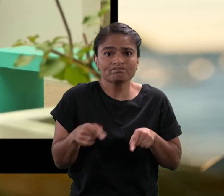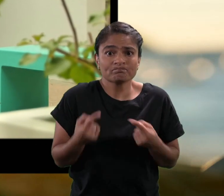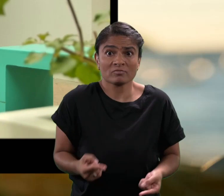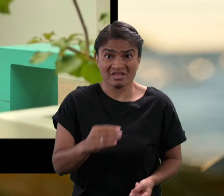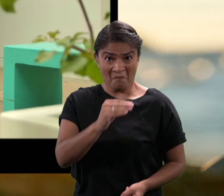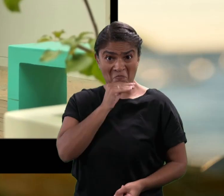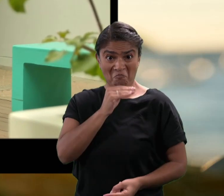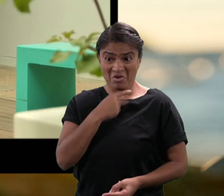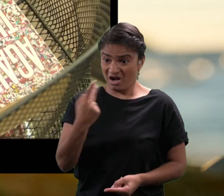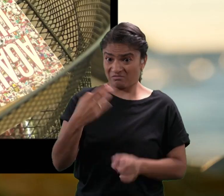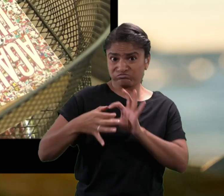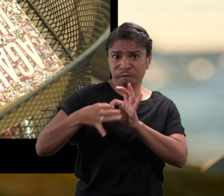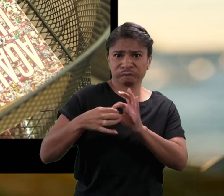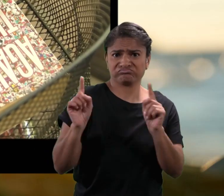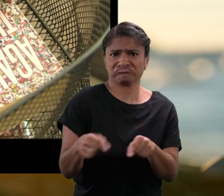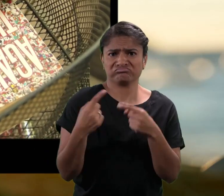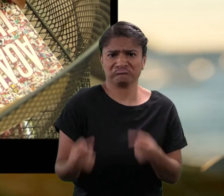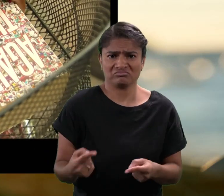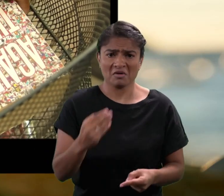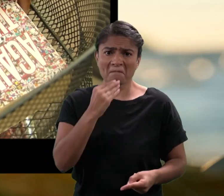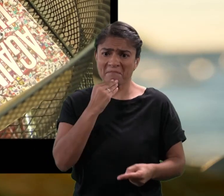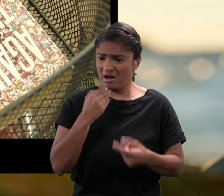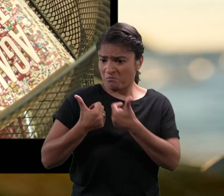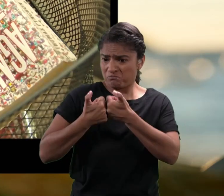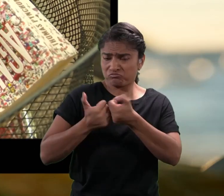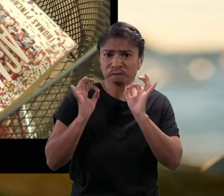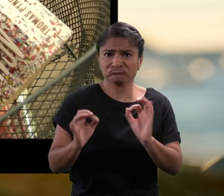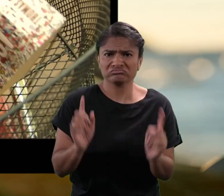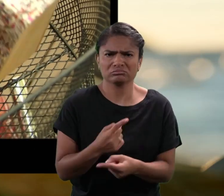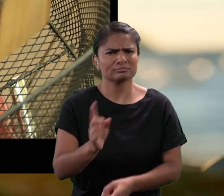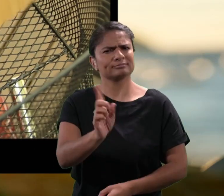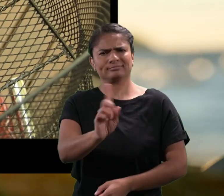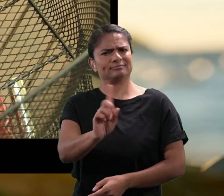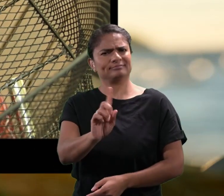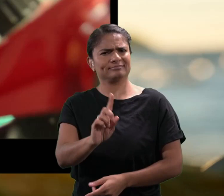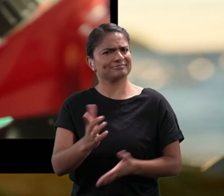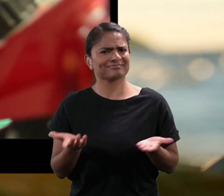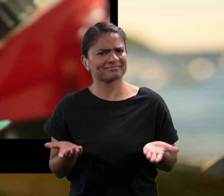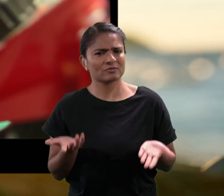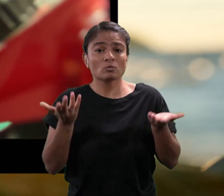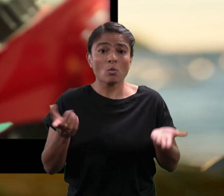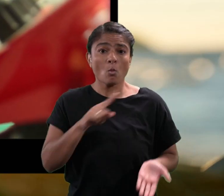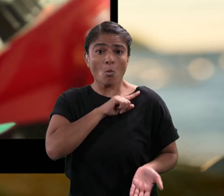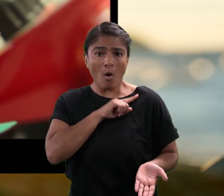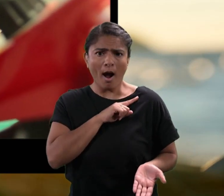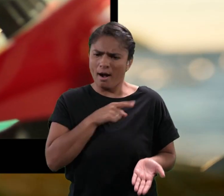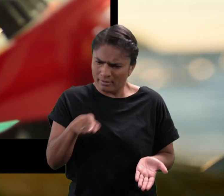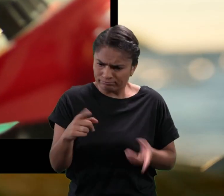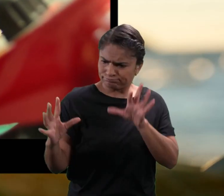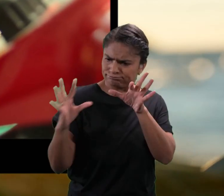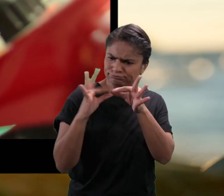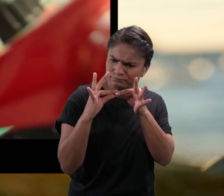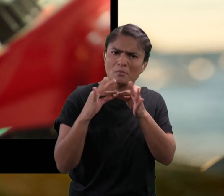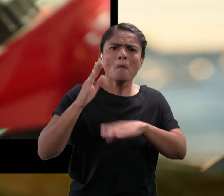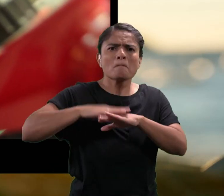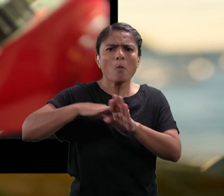limitation doesn't necessarily equal inability to be a good partner, because there's a lot more that